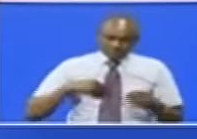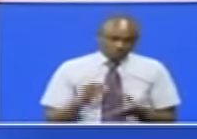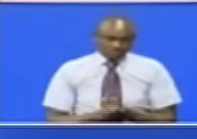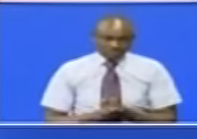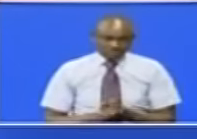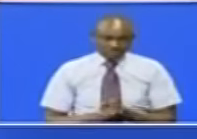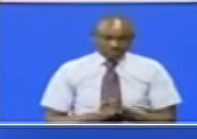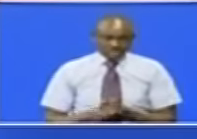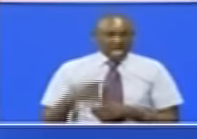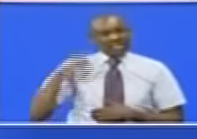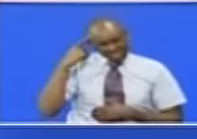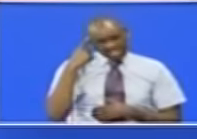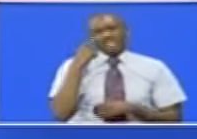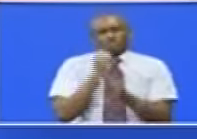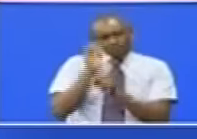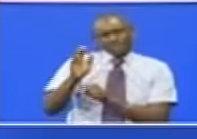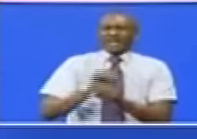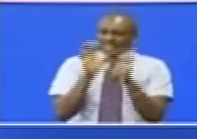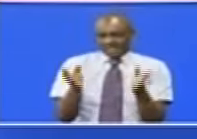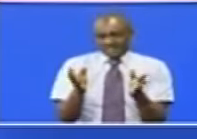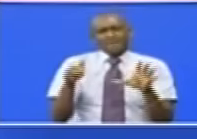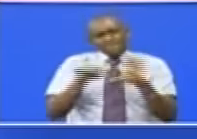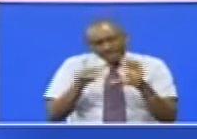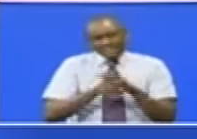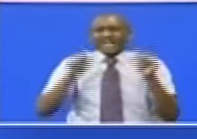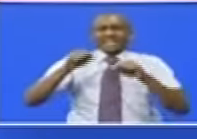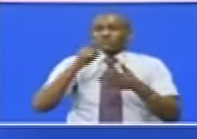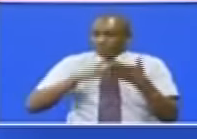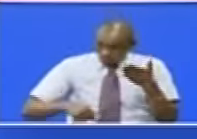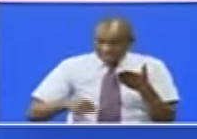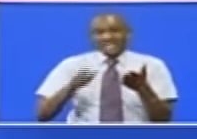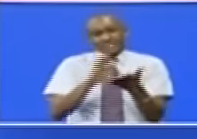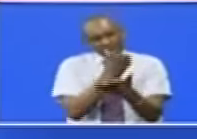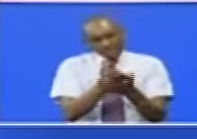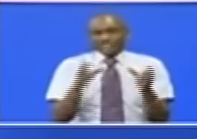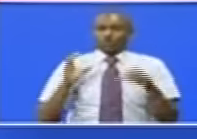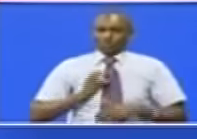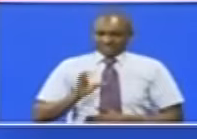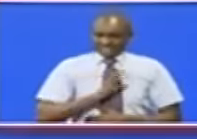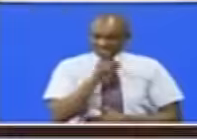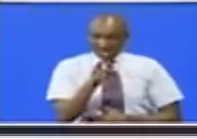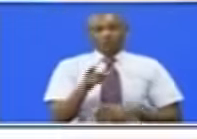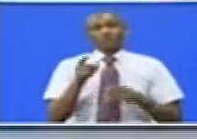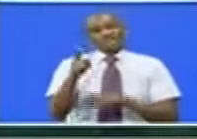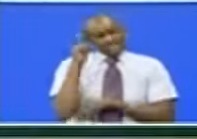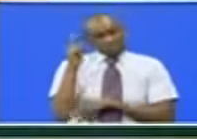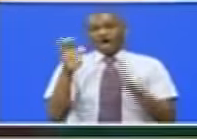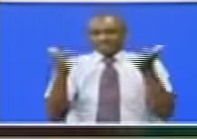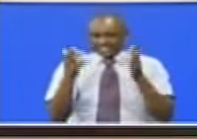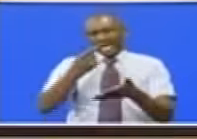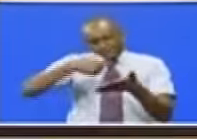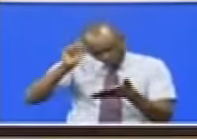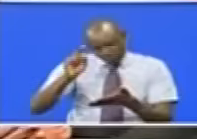I think their job is already cut out. Members agreed with recommendations by the Departmental Committee on Justice and Legal Affairs and approved